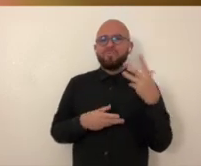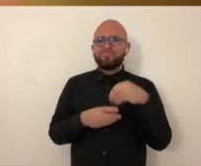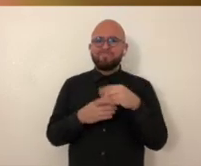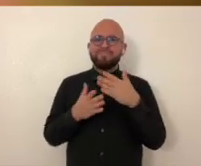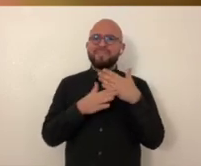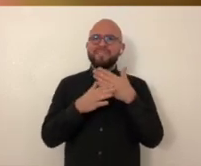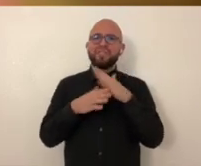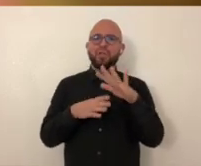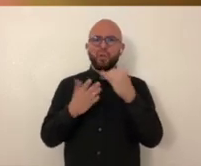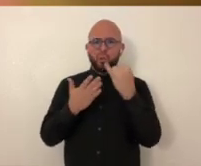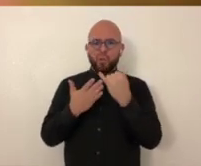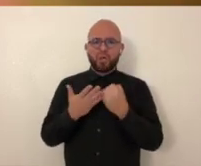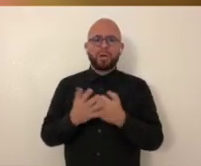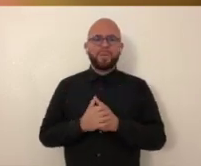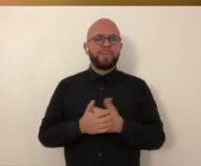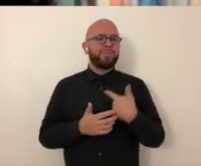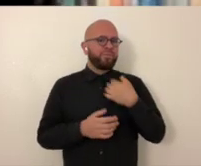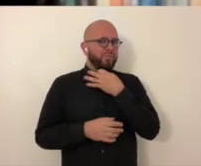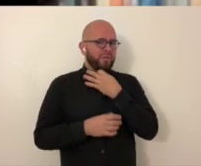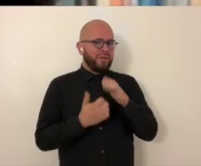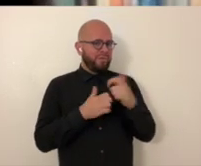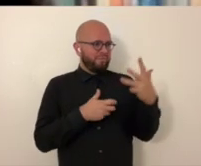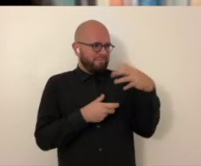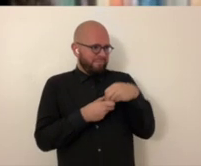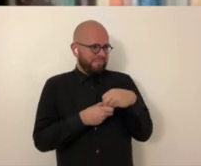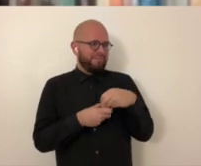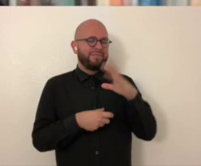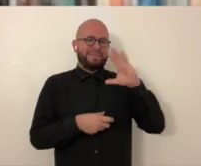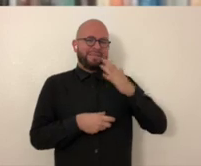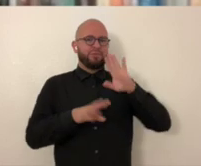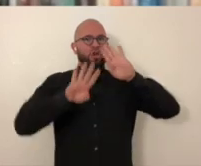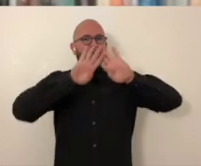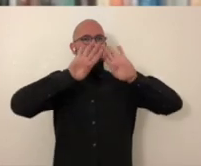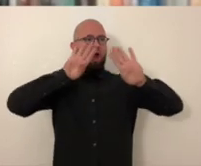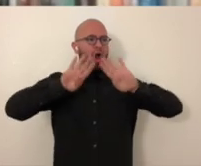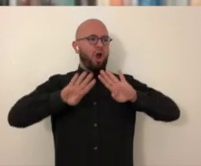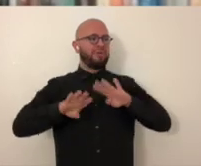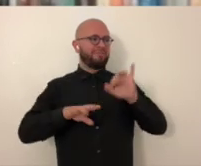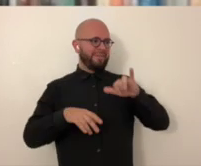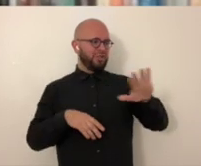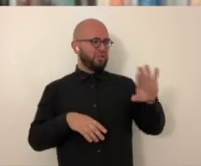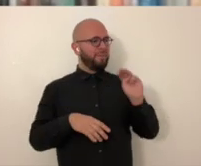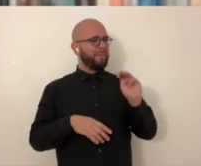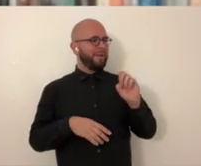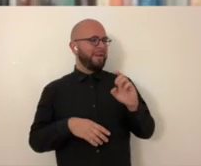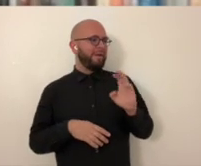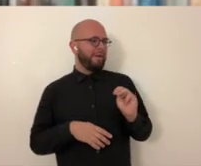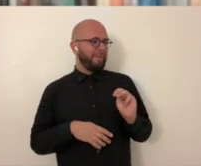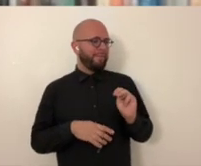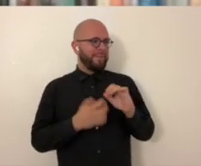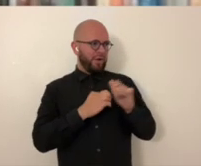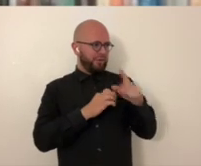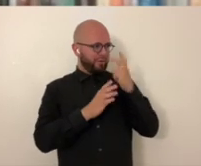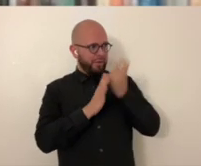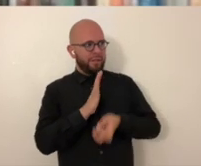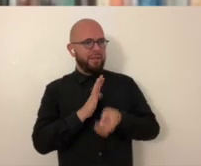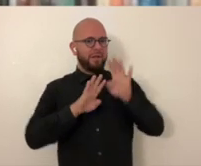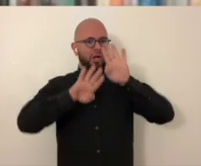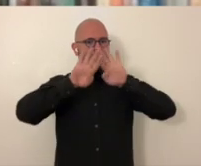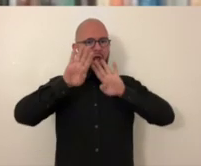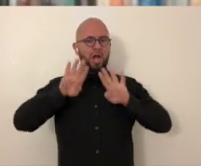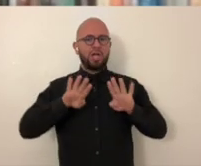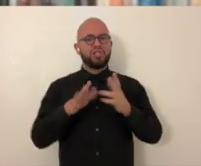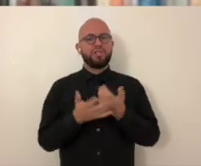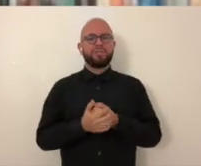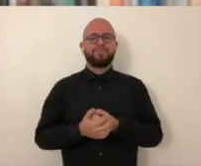missed. Yeah. Yeah. But it'll be so nice to have you and share your work. I love what brought you into it, because collage, it seems